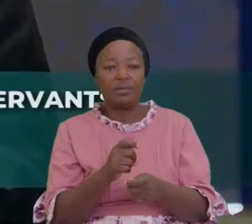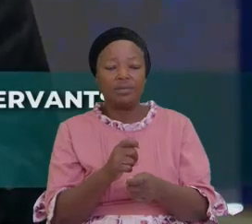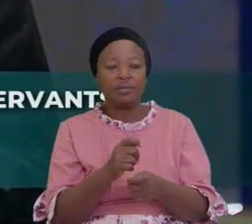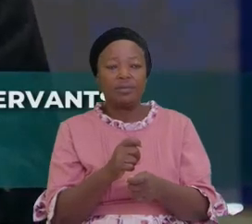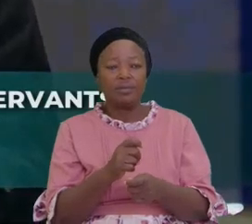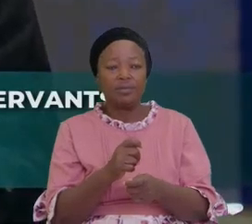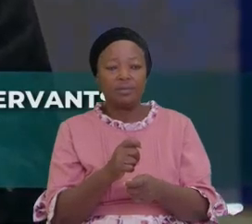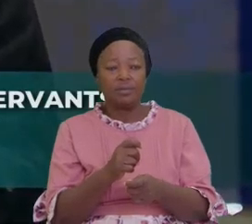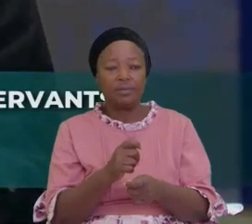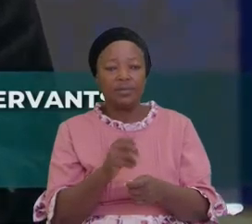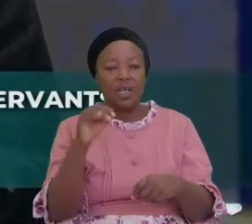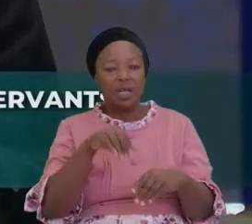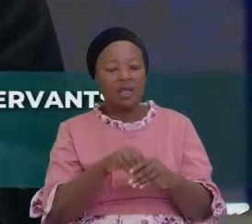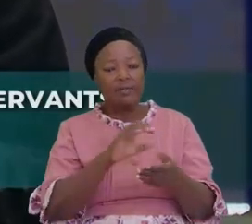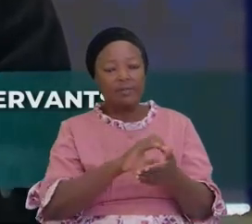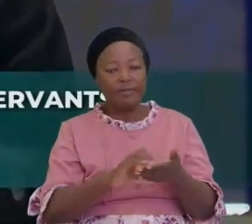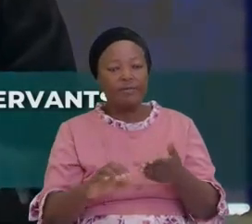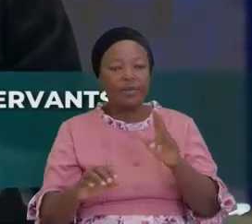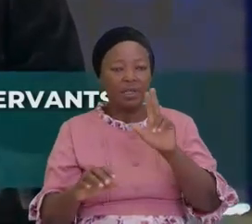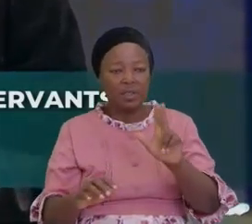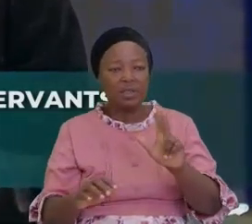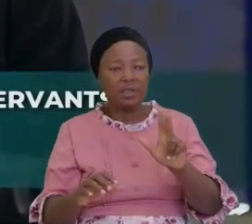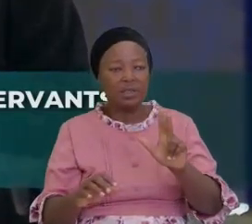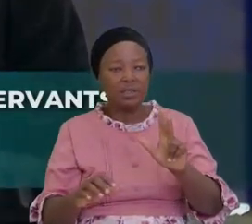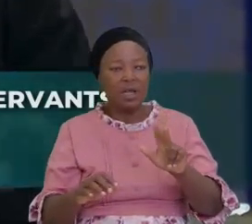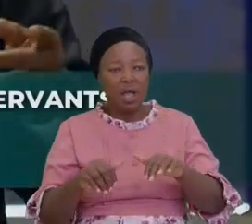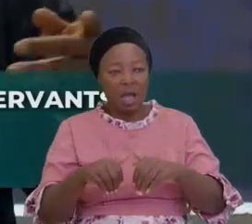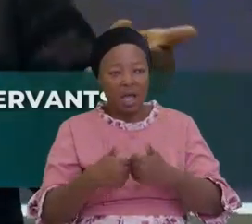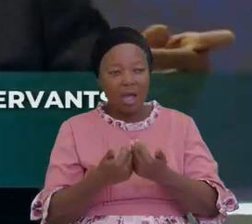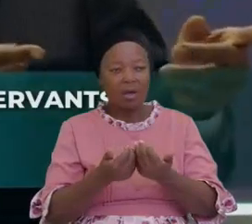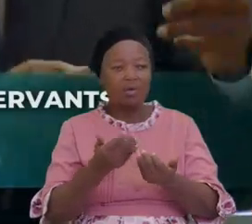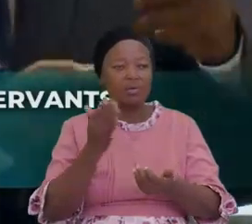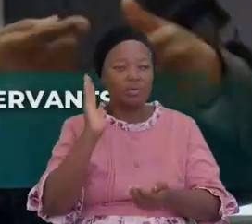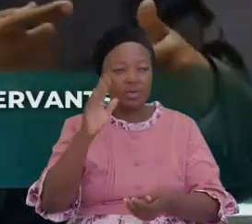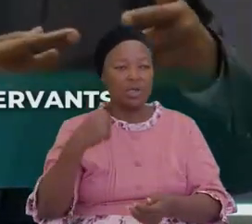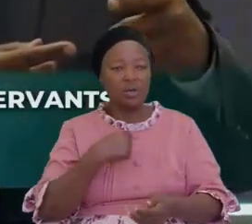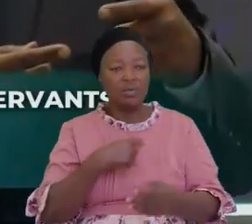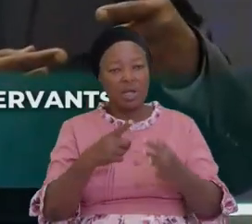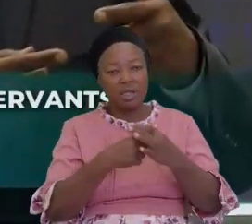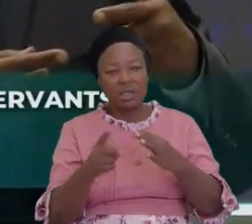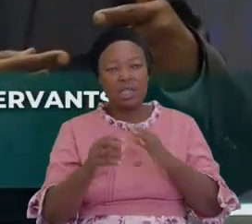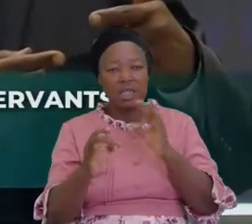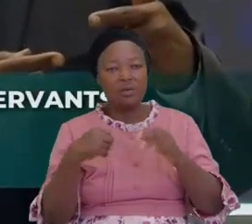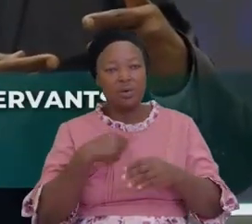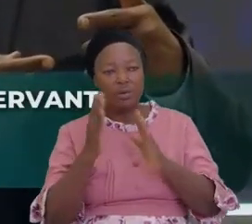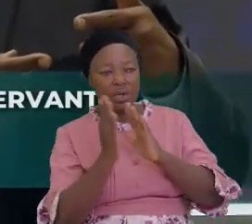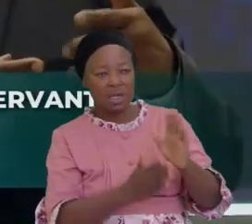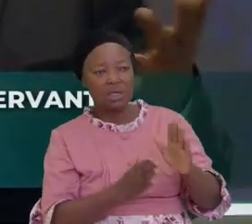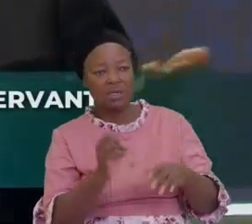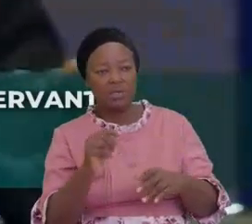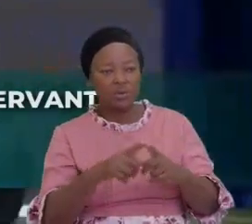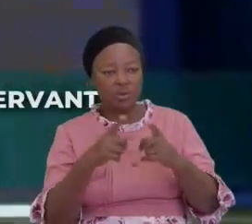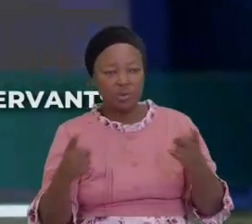In verse 3, it says, how shall we escape if we neglect so great